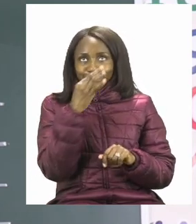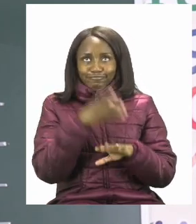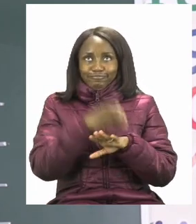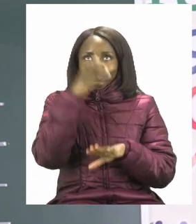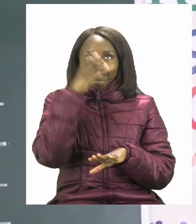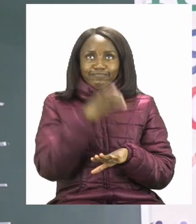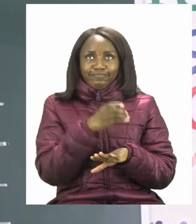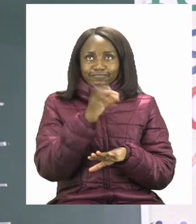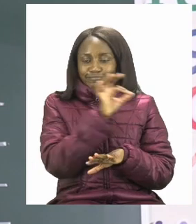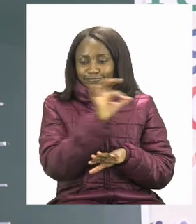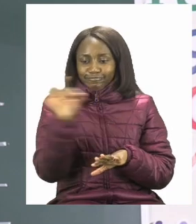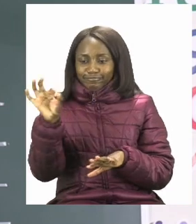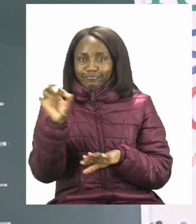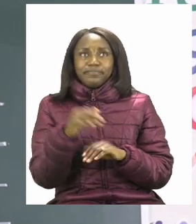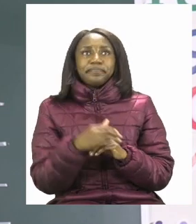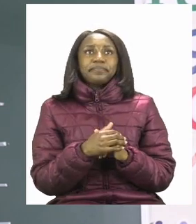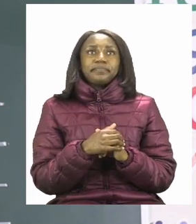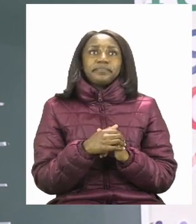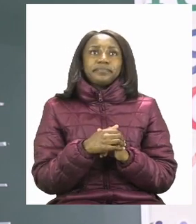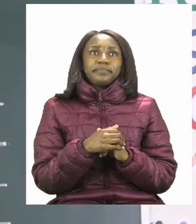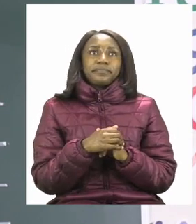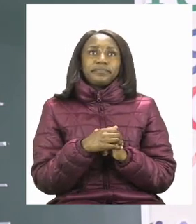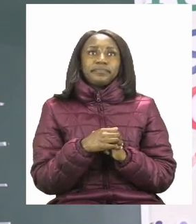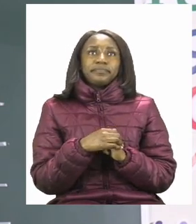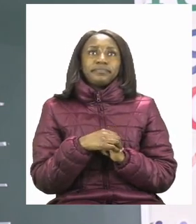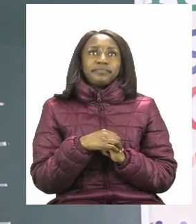was flower and